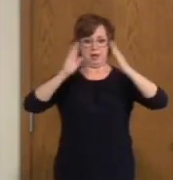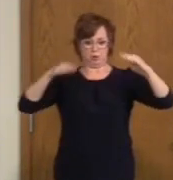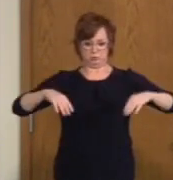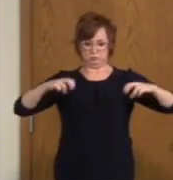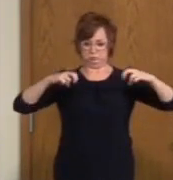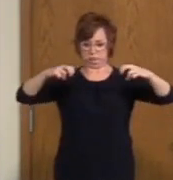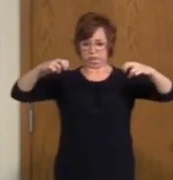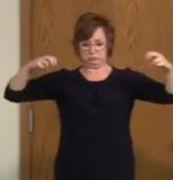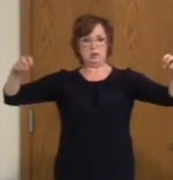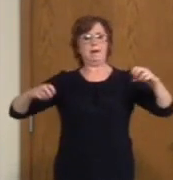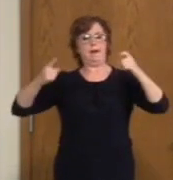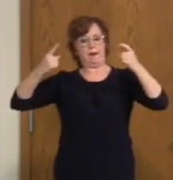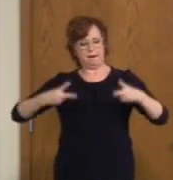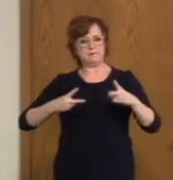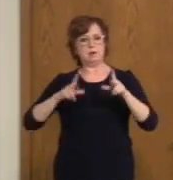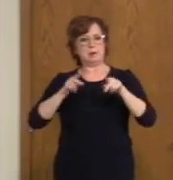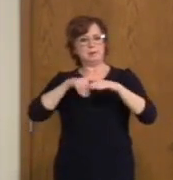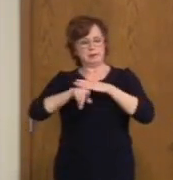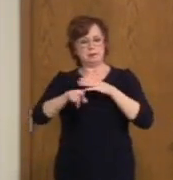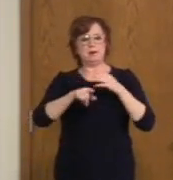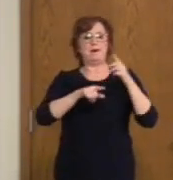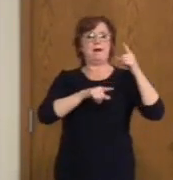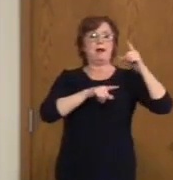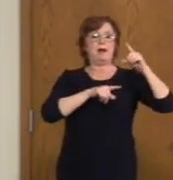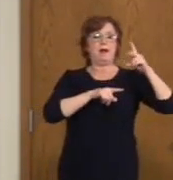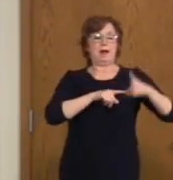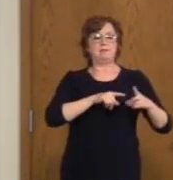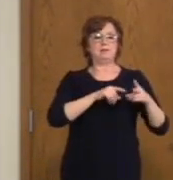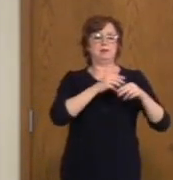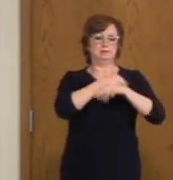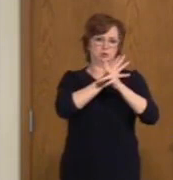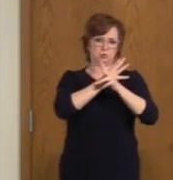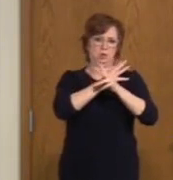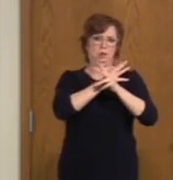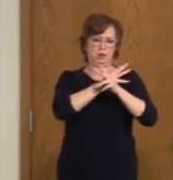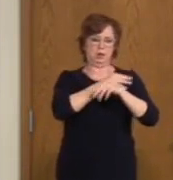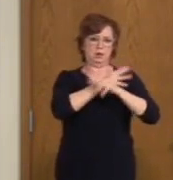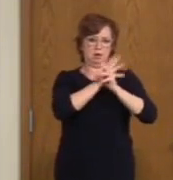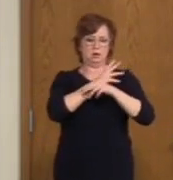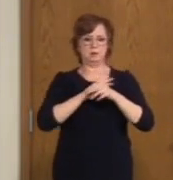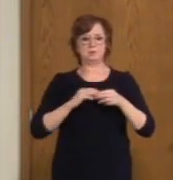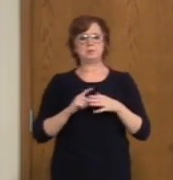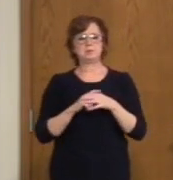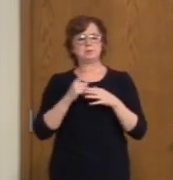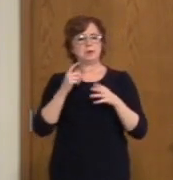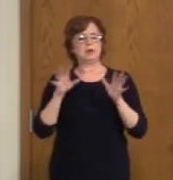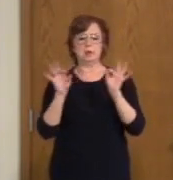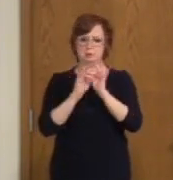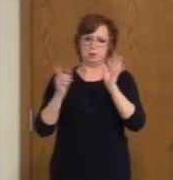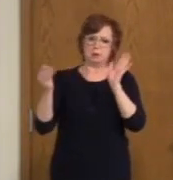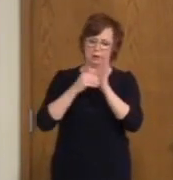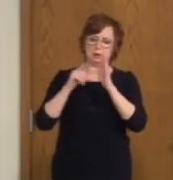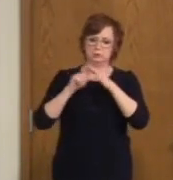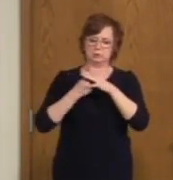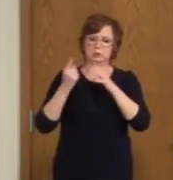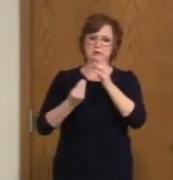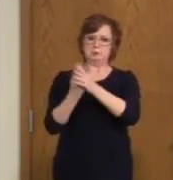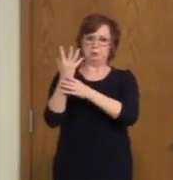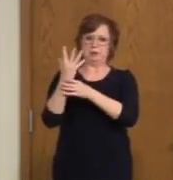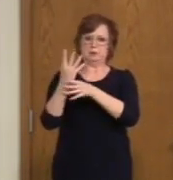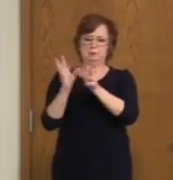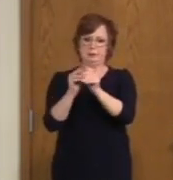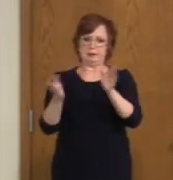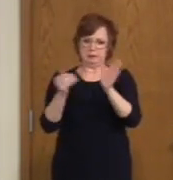into the House to conduct the business of the province, to pass legislation that ultimately has been tabled, and to introduce and pass a provincial